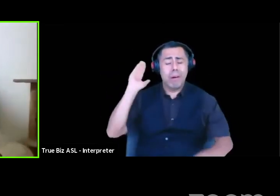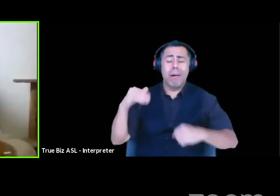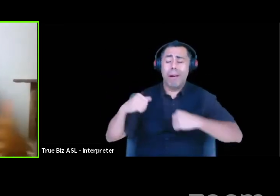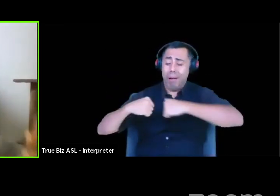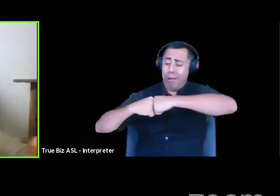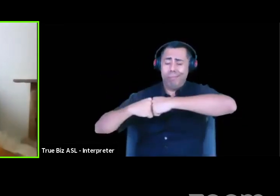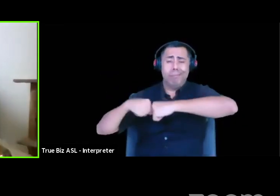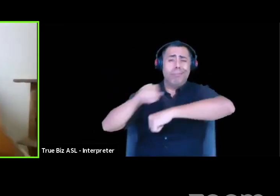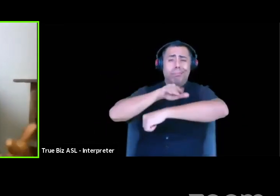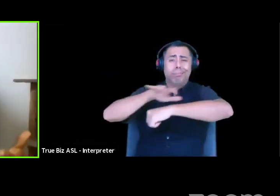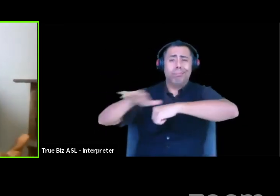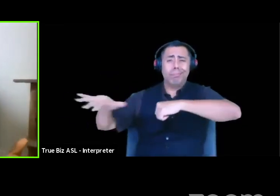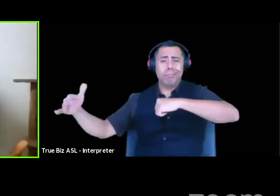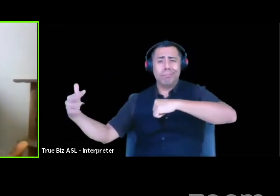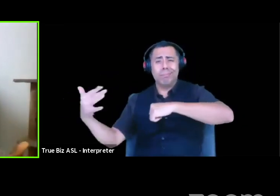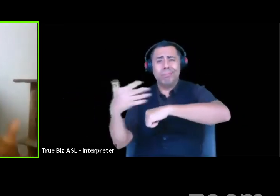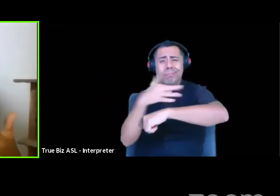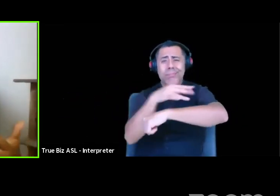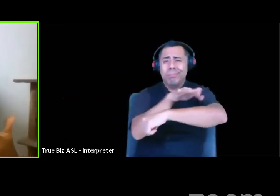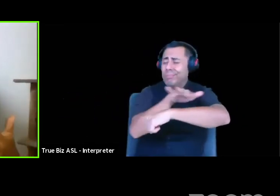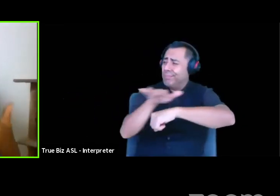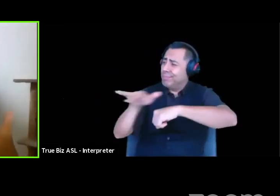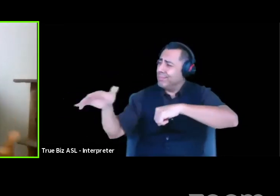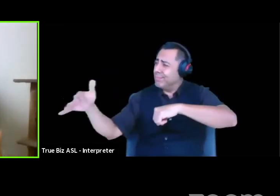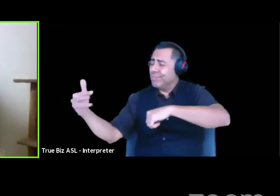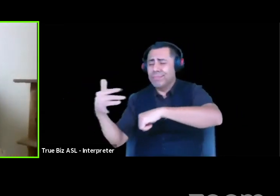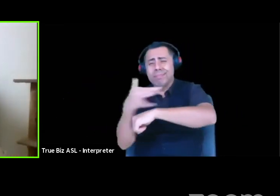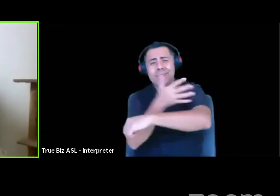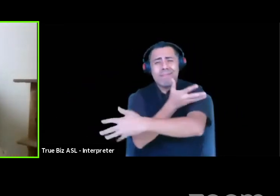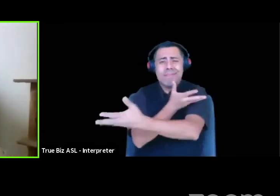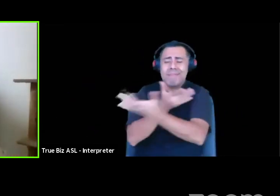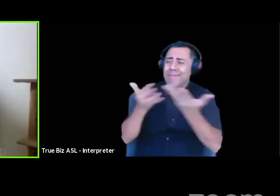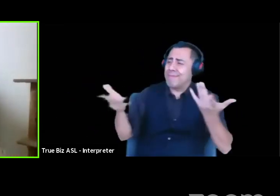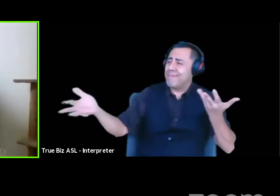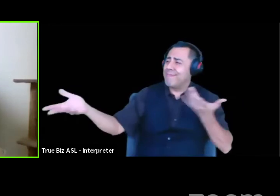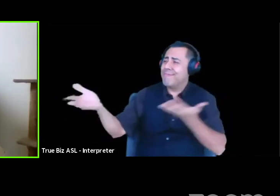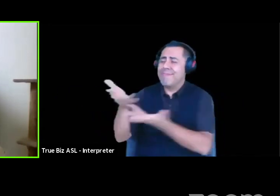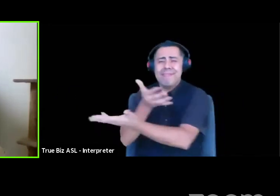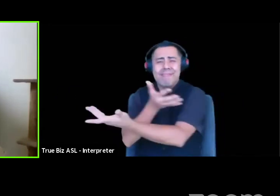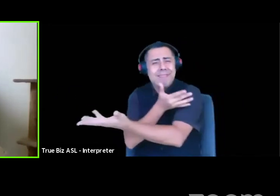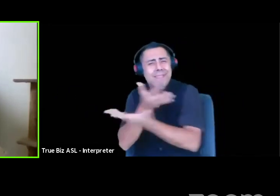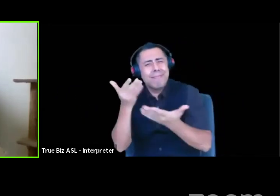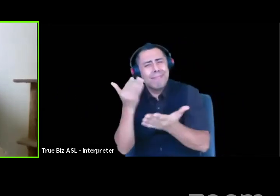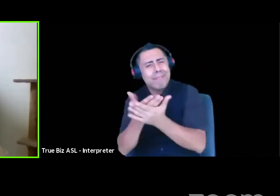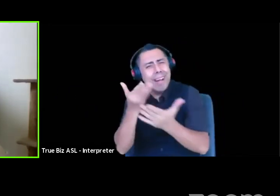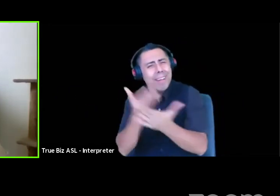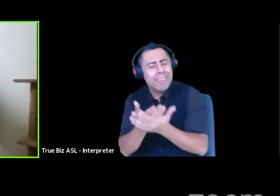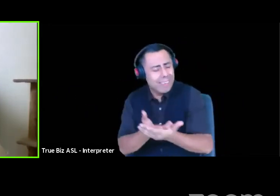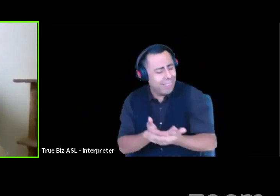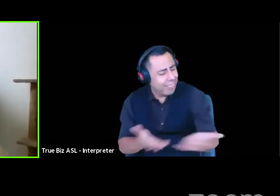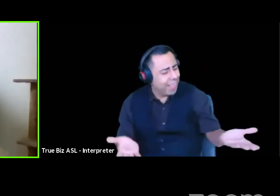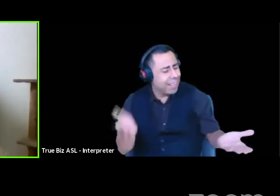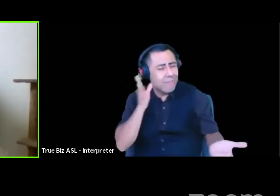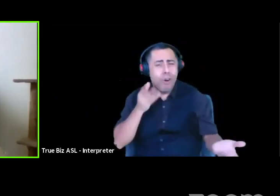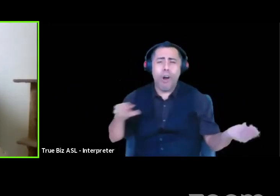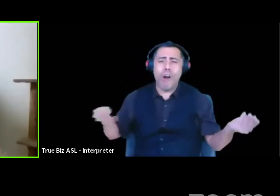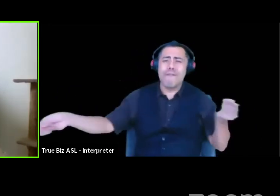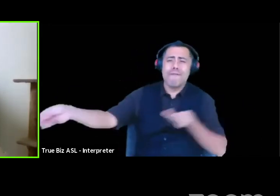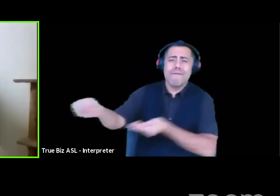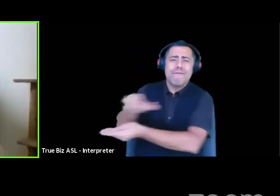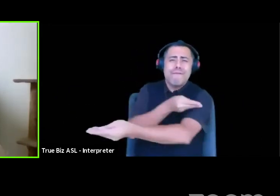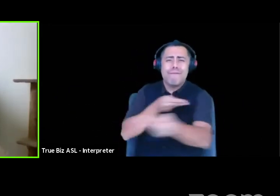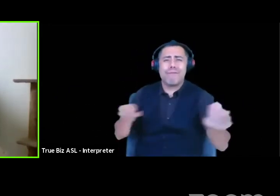and move money and goods, right? And so this idea that that just because you are in Mexico